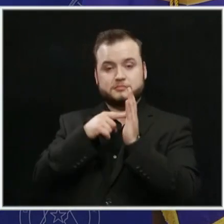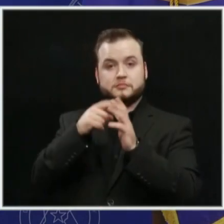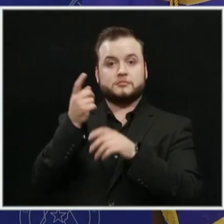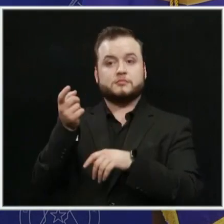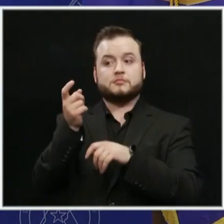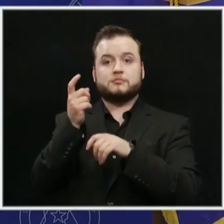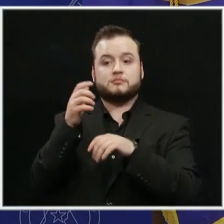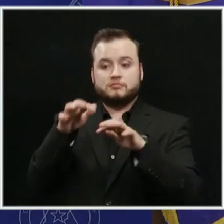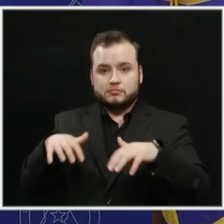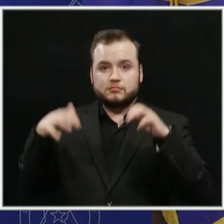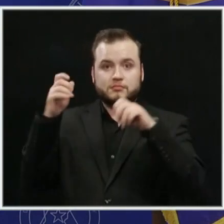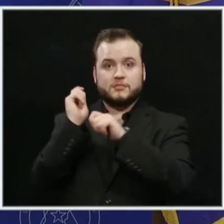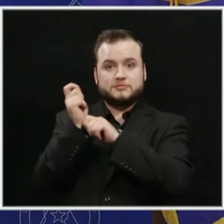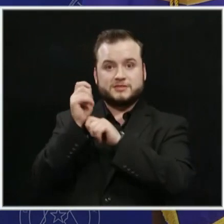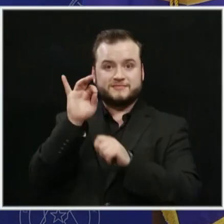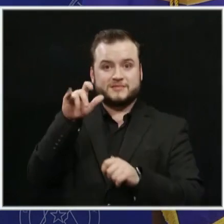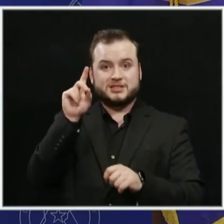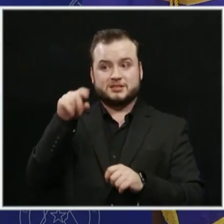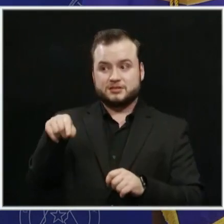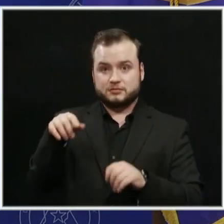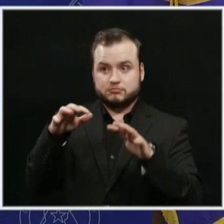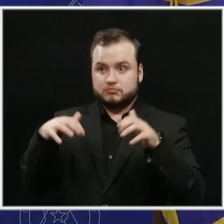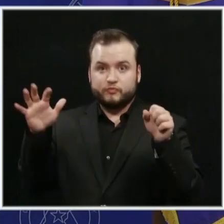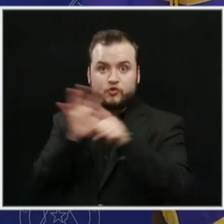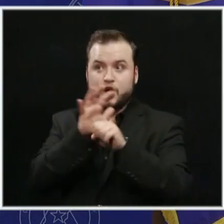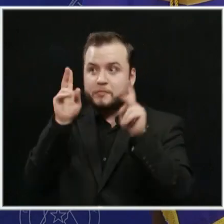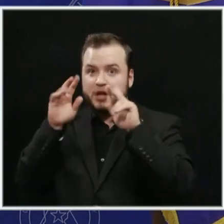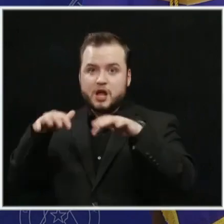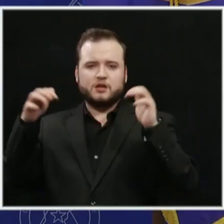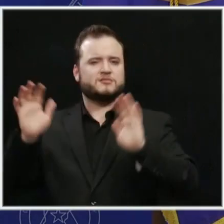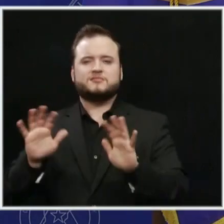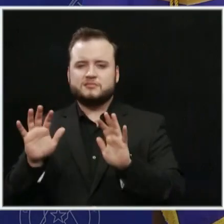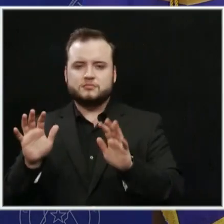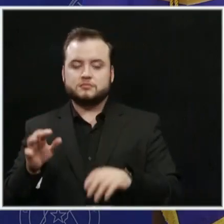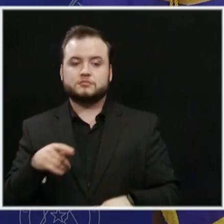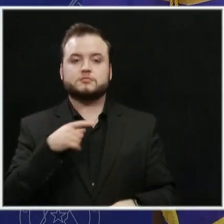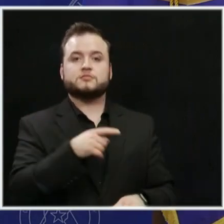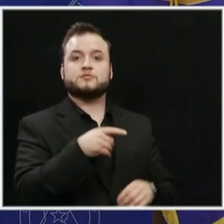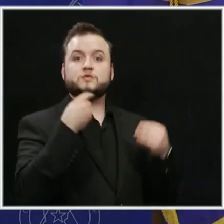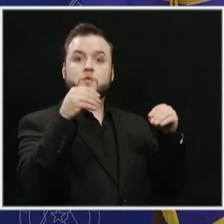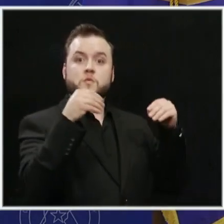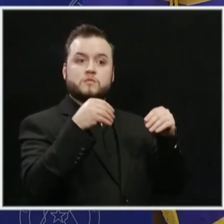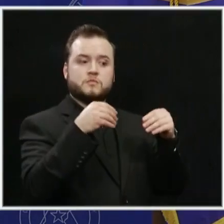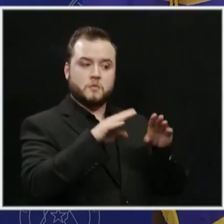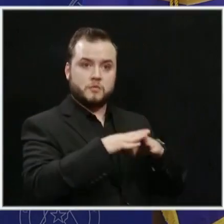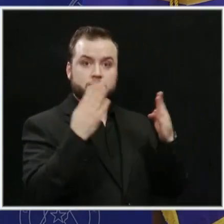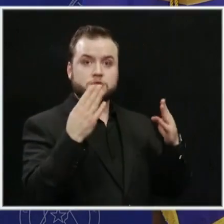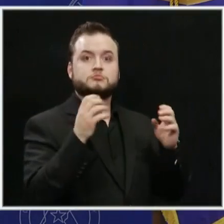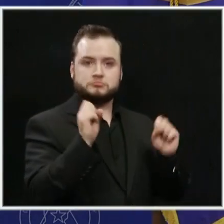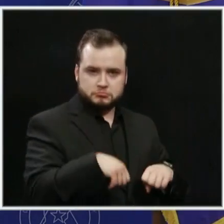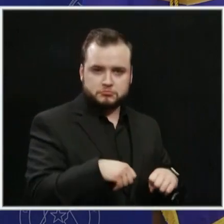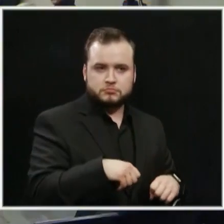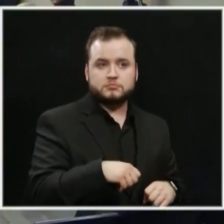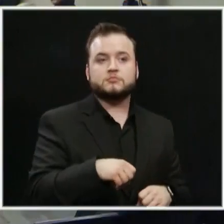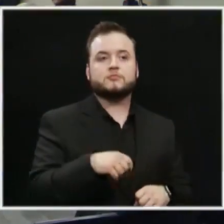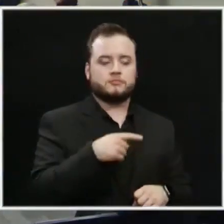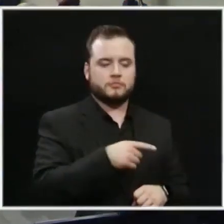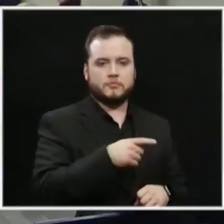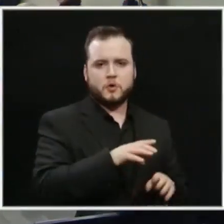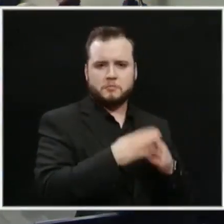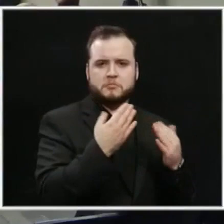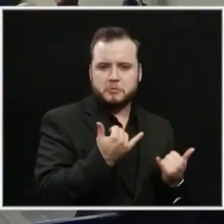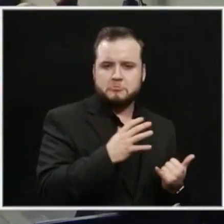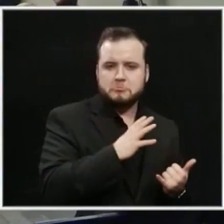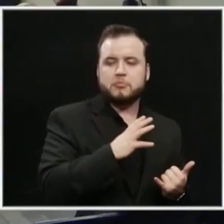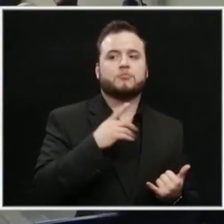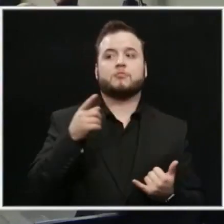open up to sell? Yeah, I think so. That we'll get there. But it's going to be those large gatherings are going to take a while. Governor, I have a question, I think,